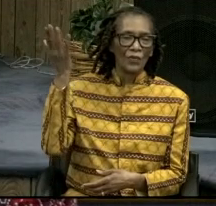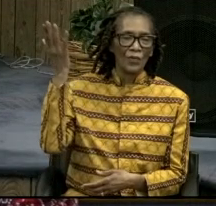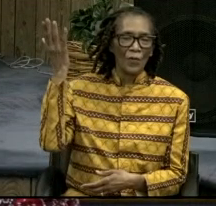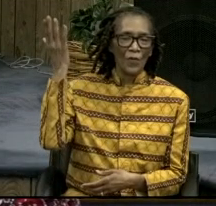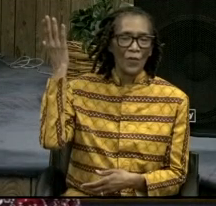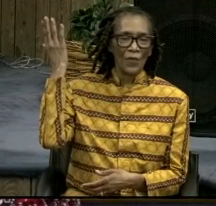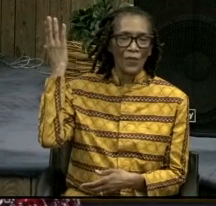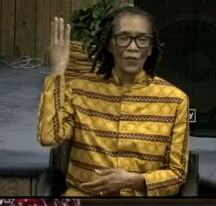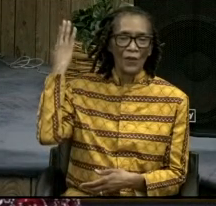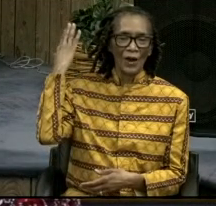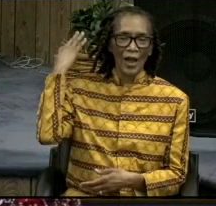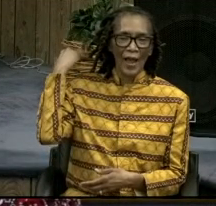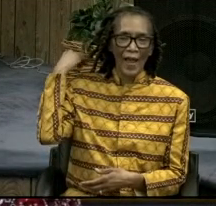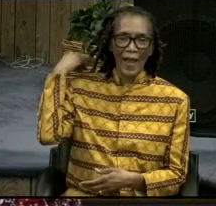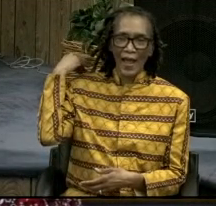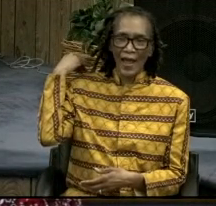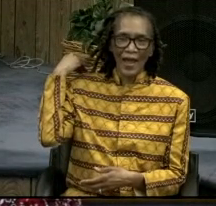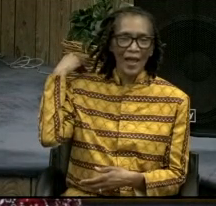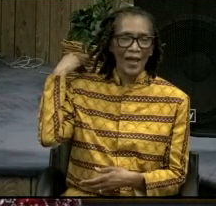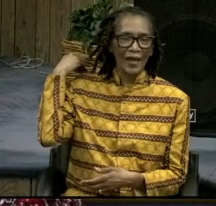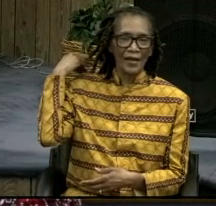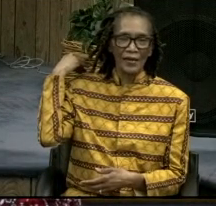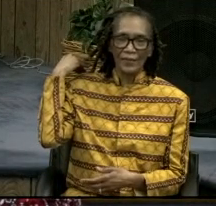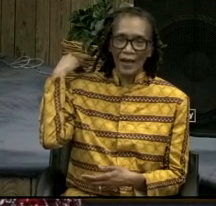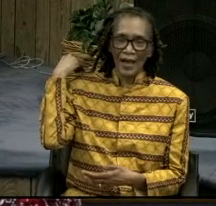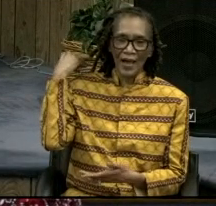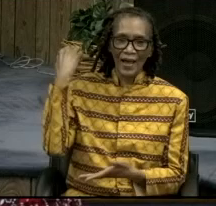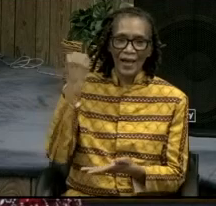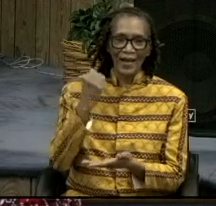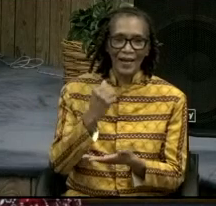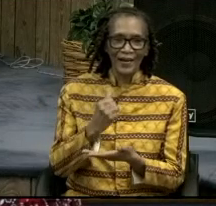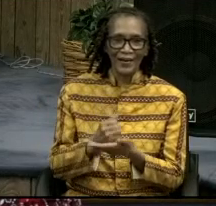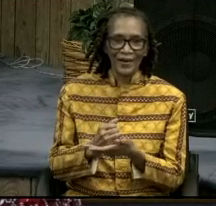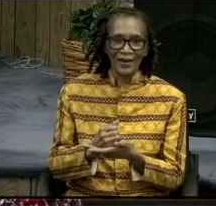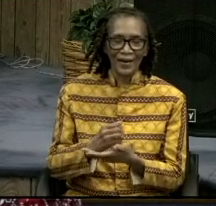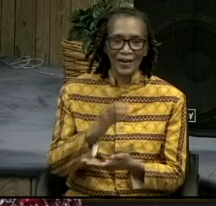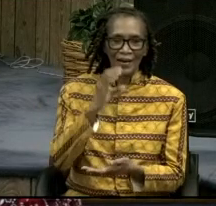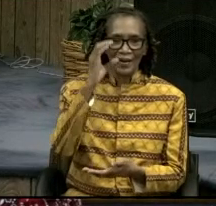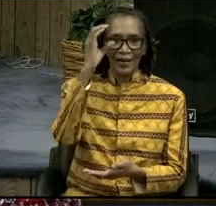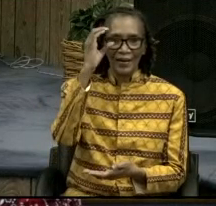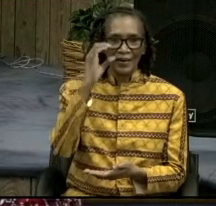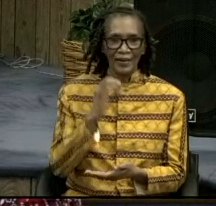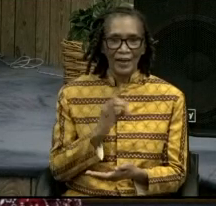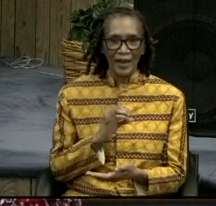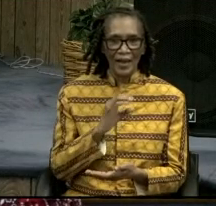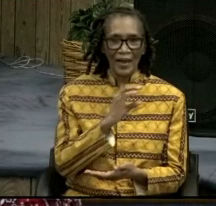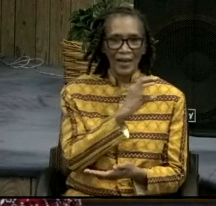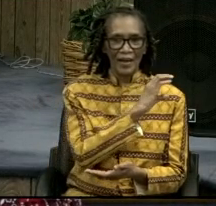Way back home.